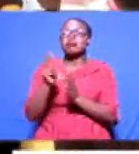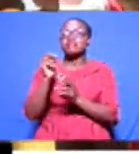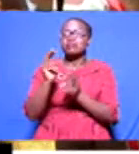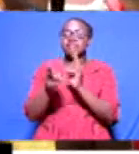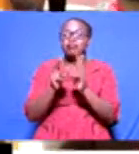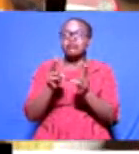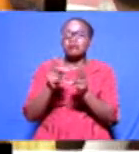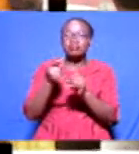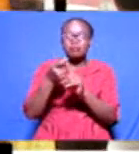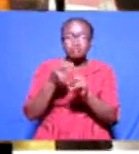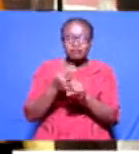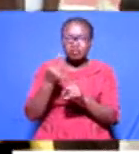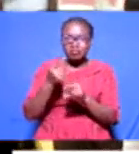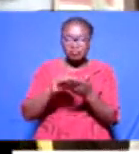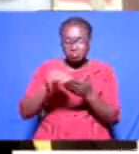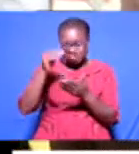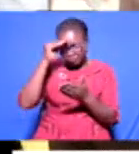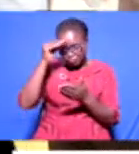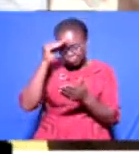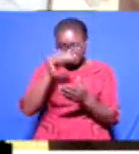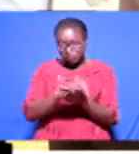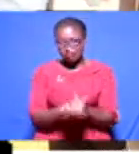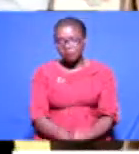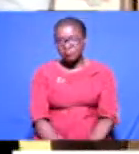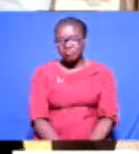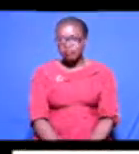learning. For Prime Edition, I'm Zainab Said.